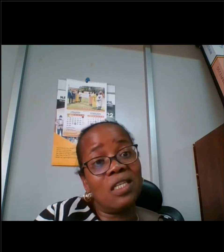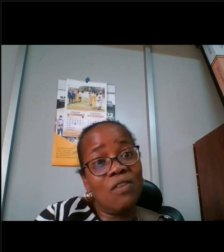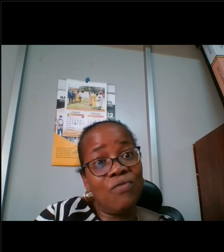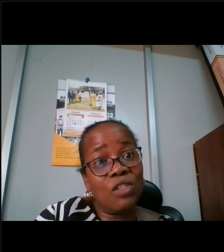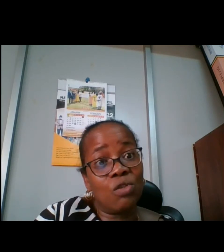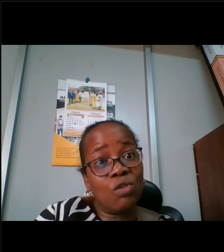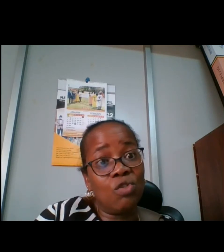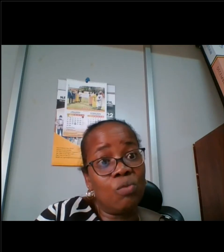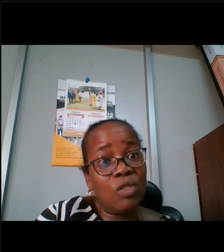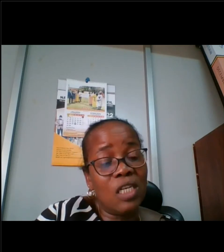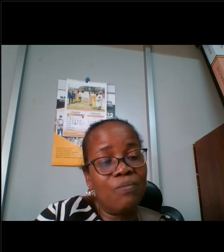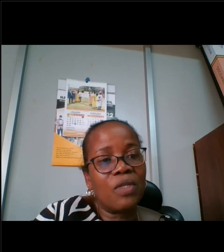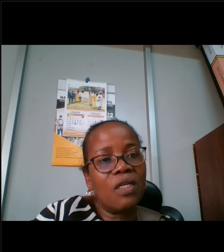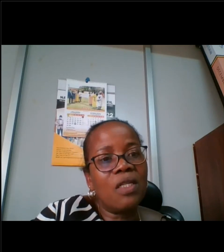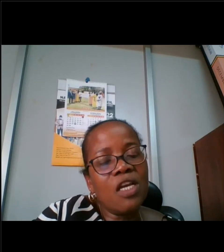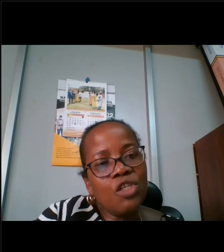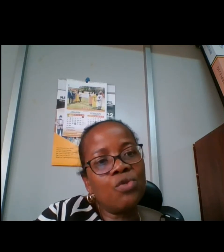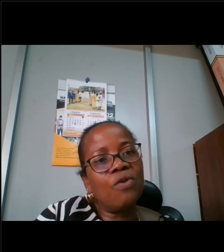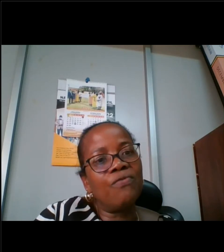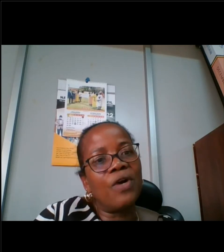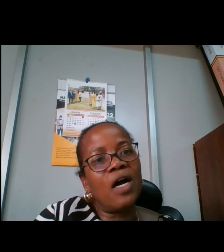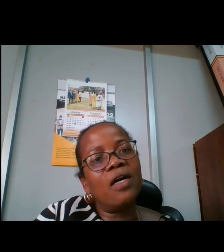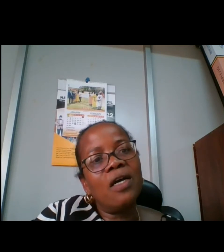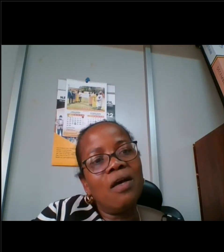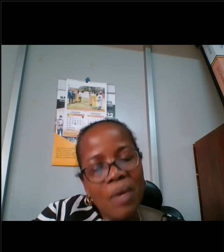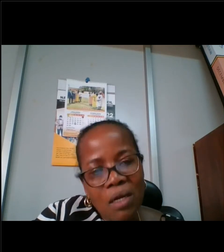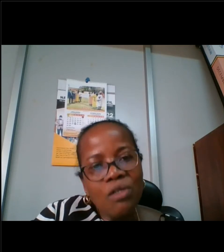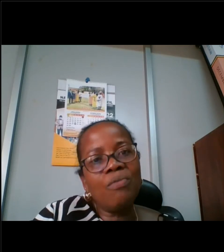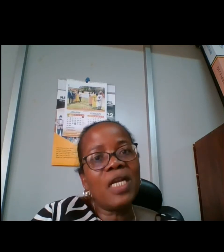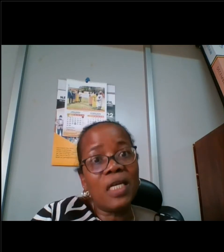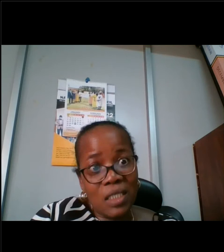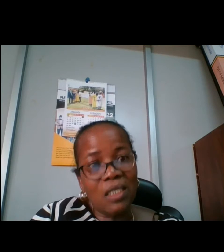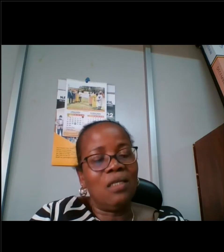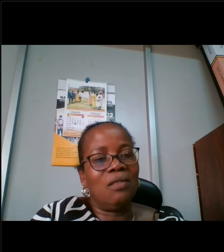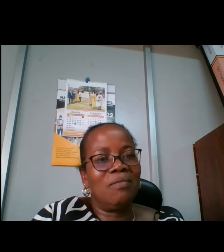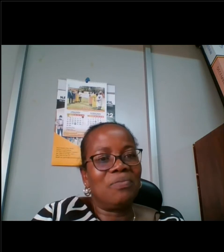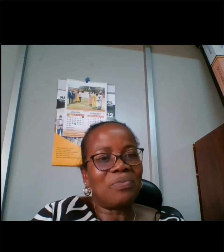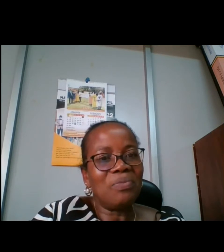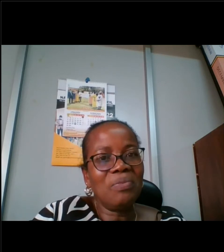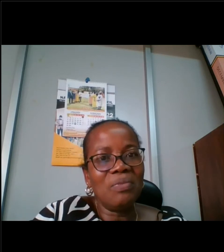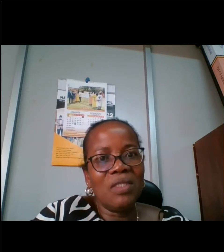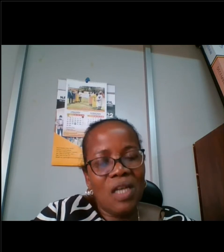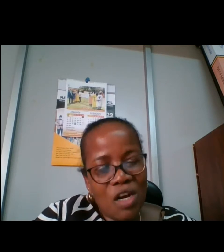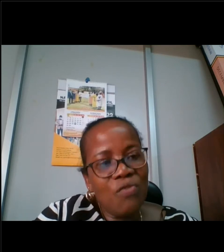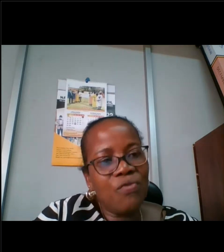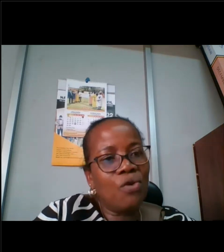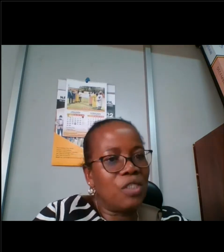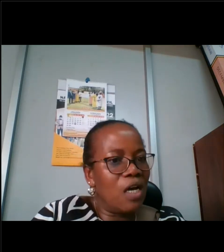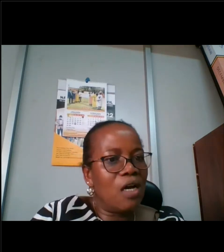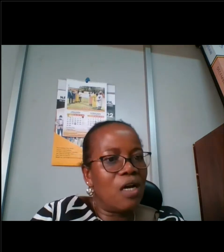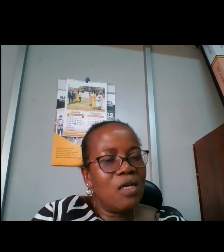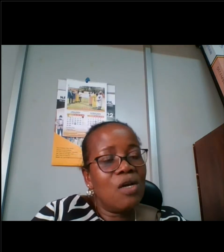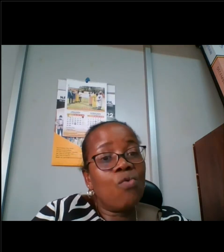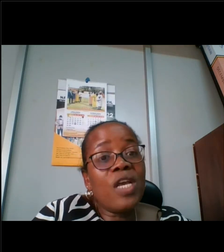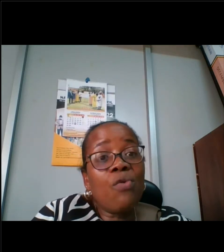my sister Jennifer has contributed, the issue of male dominancy And of